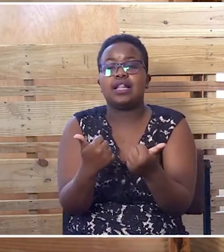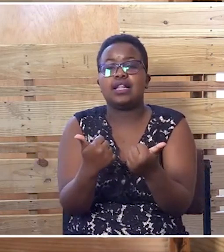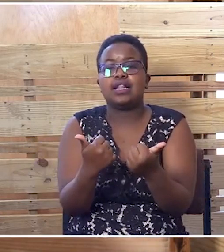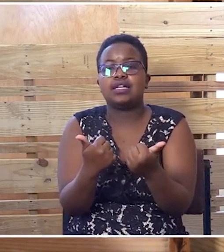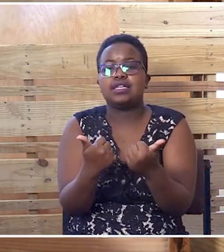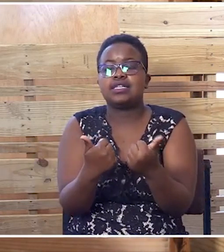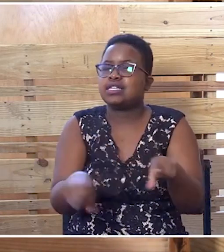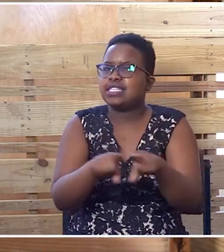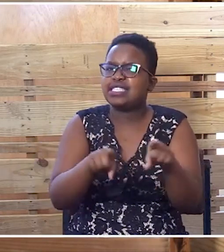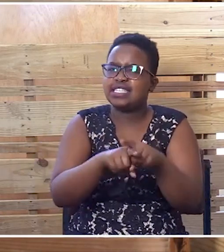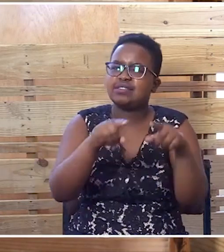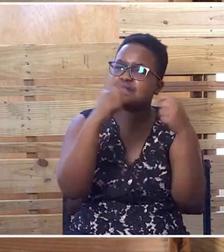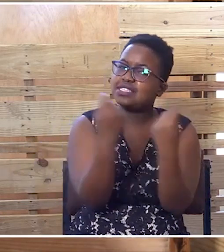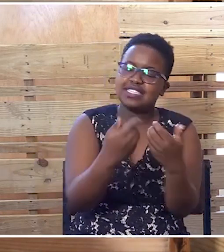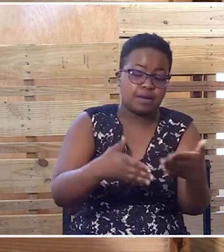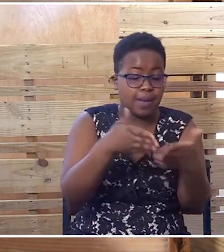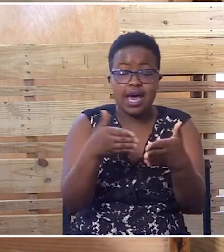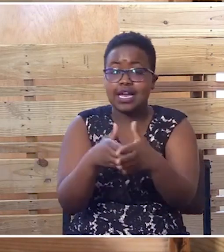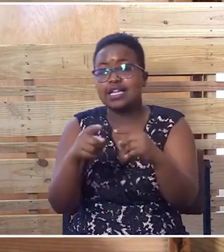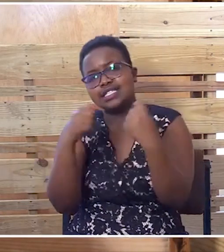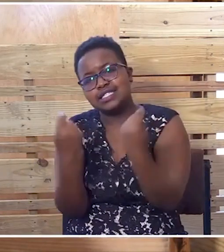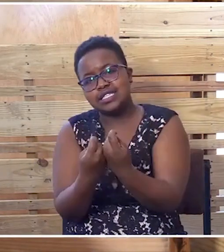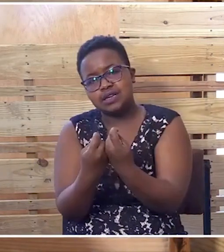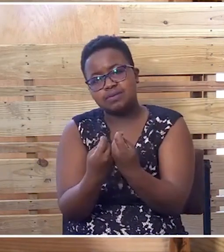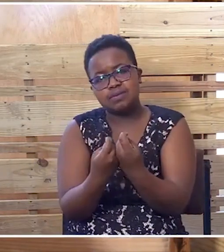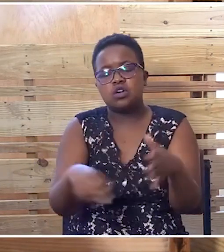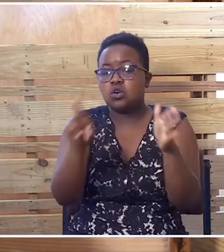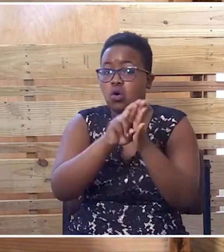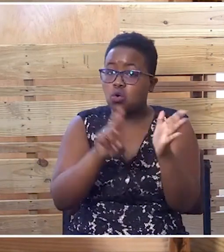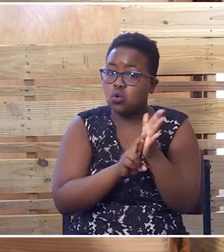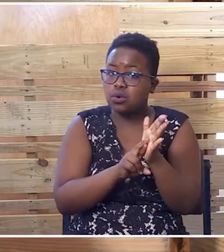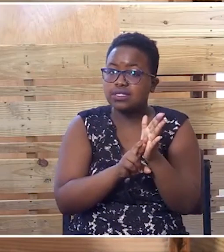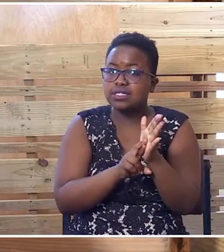you know, the team you're supposed to play against, the rules that we're supposed to take